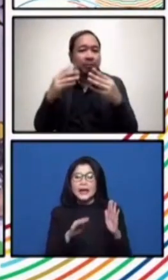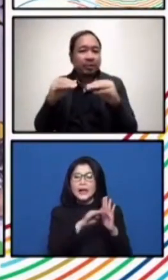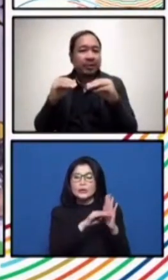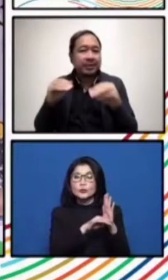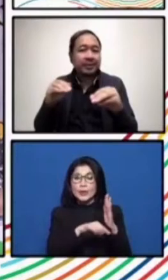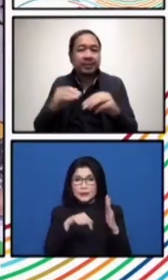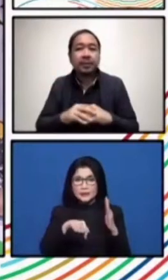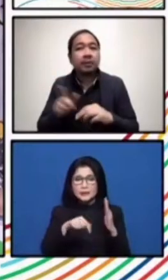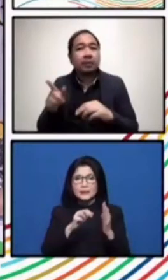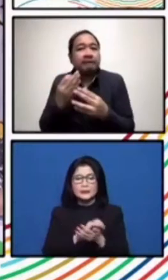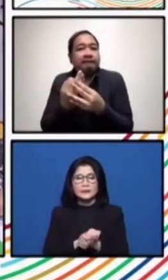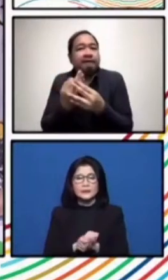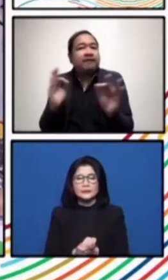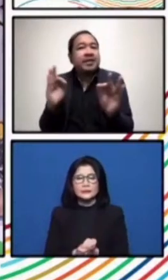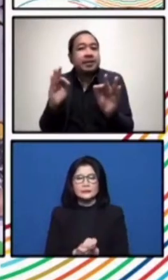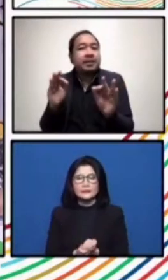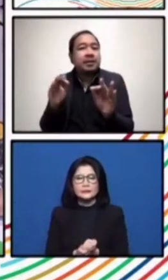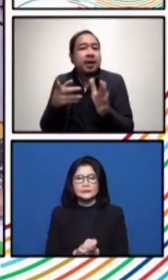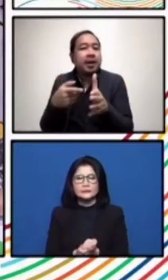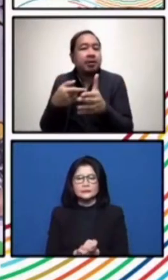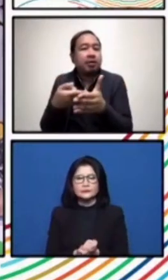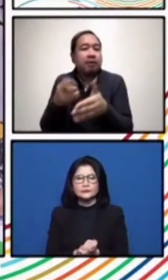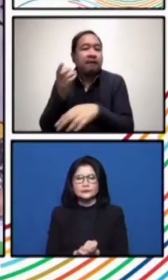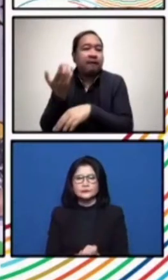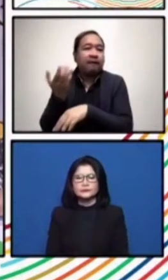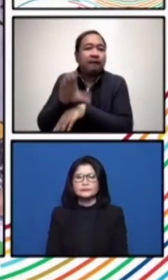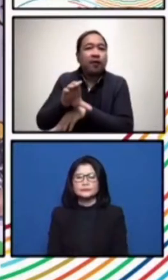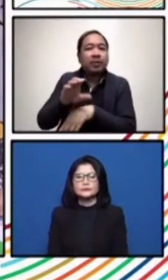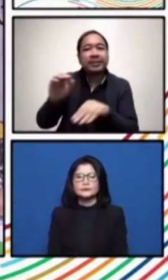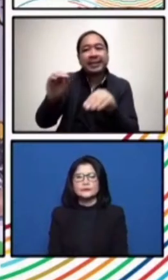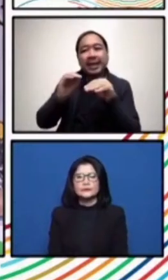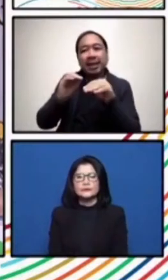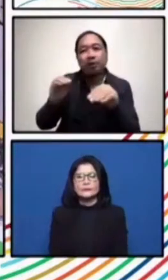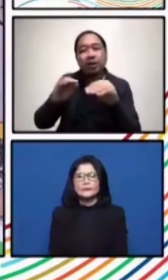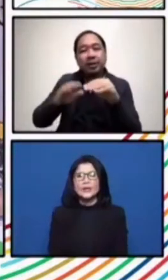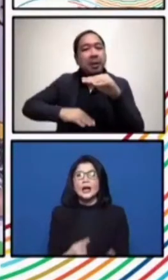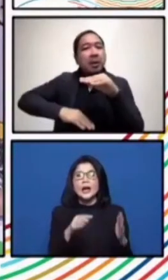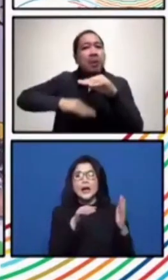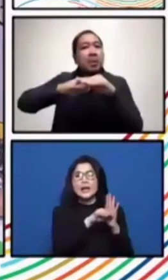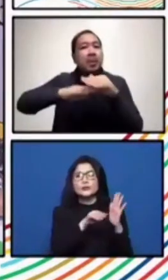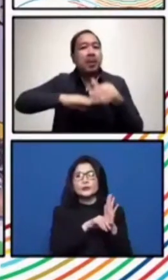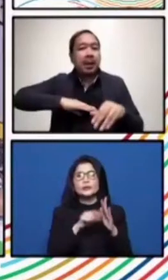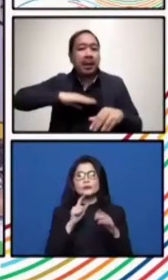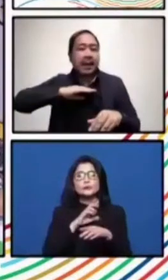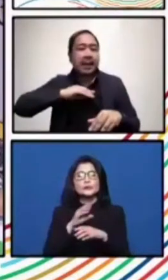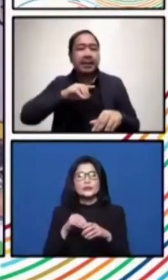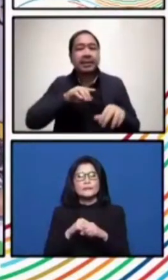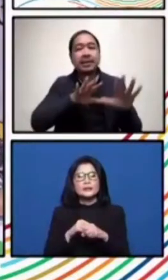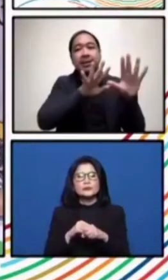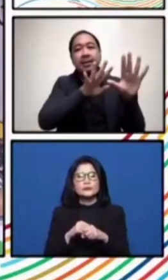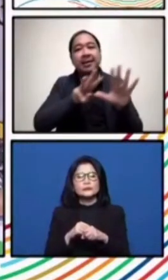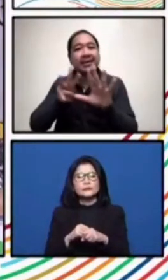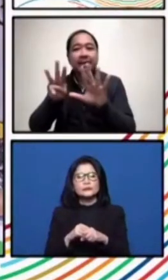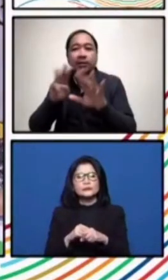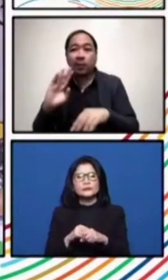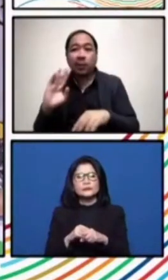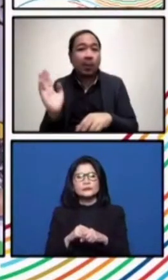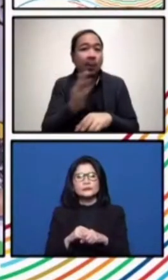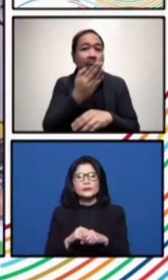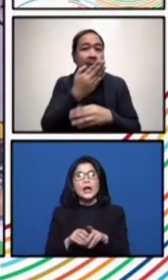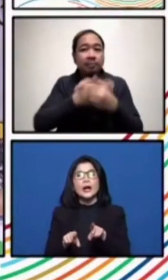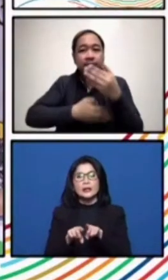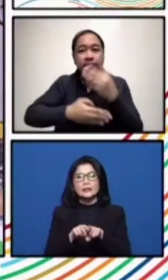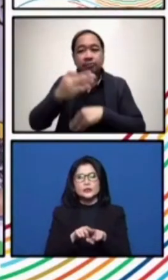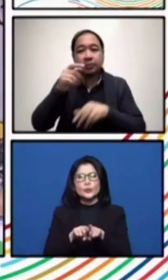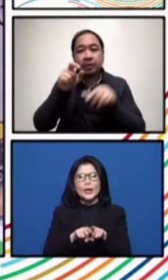and compulsory education up to age of 18 years to all including students with disabilities it further encourages and